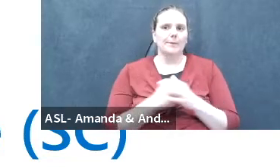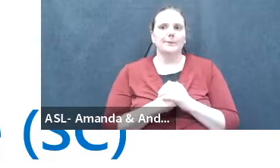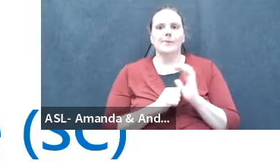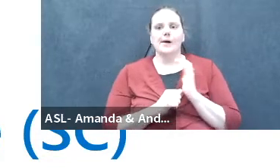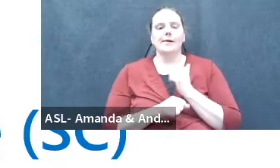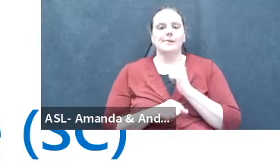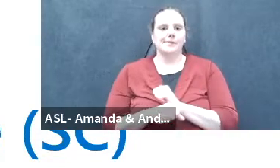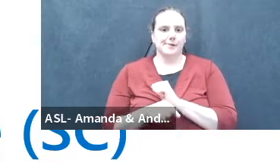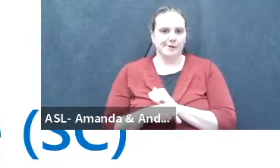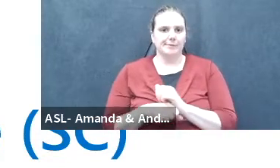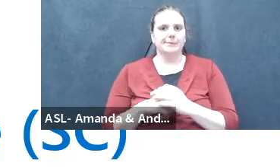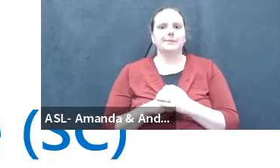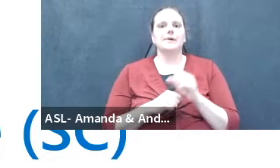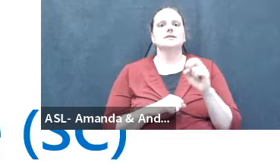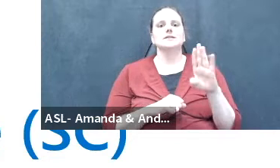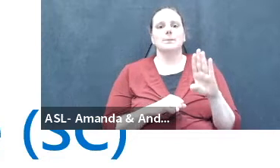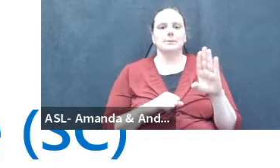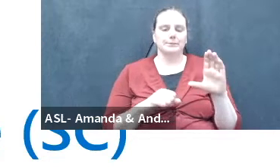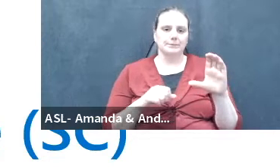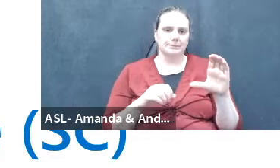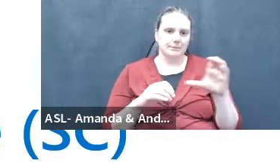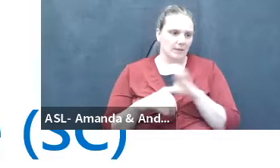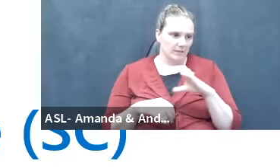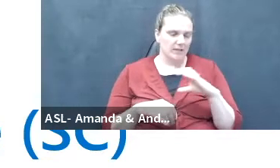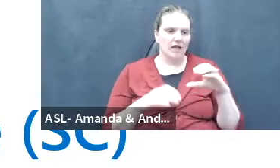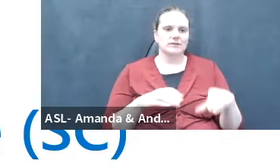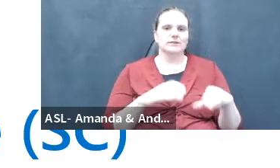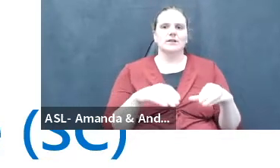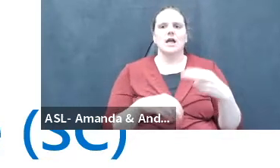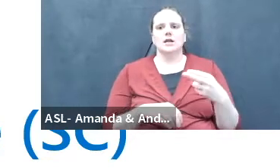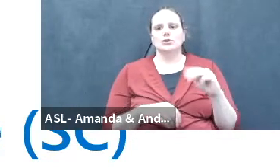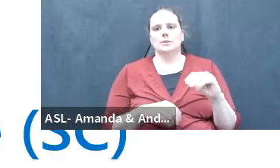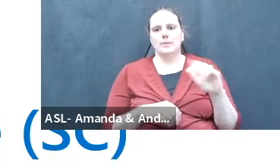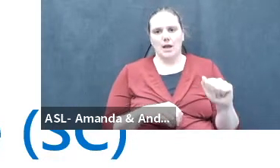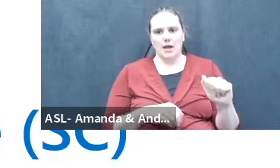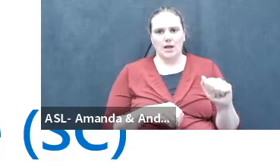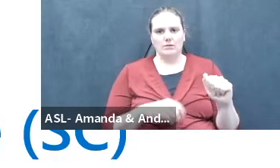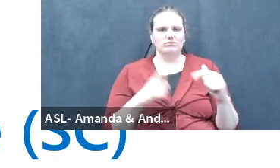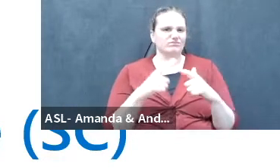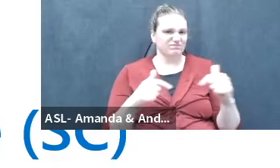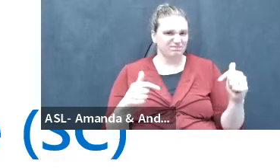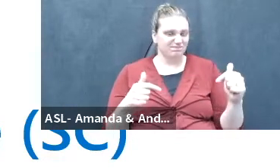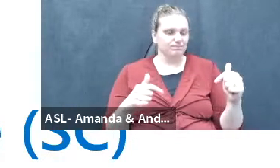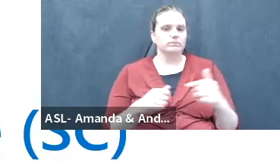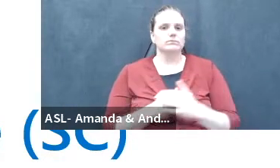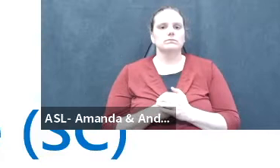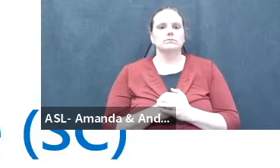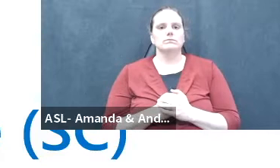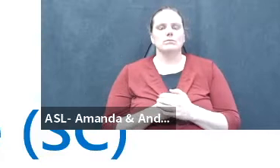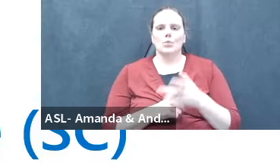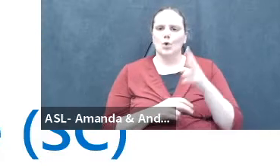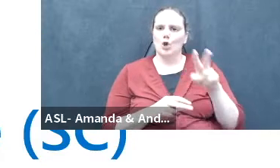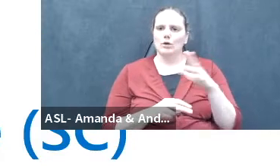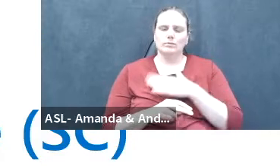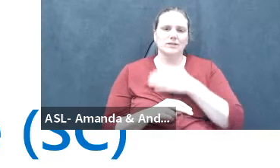work, subcommittee activities, HMA assessments, etc. So, we're going to look down here. Please